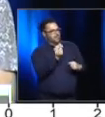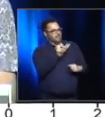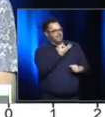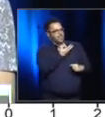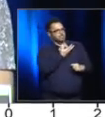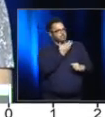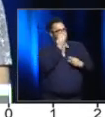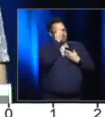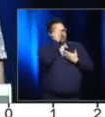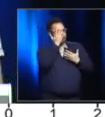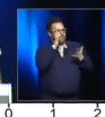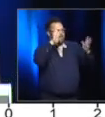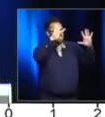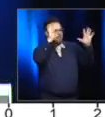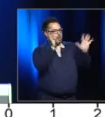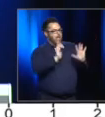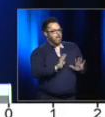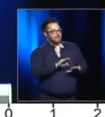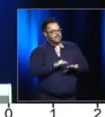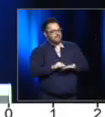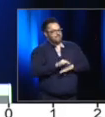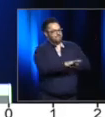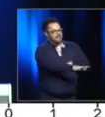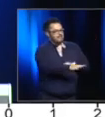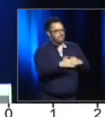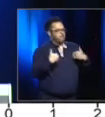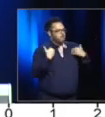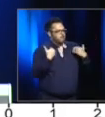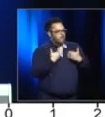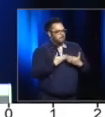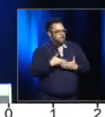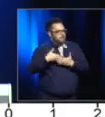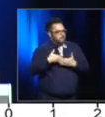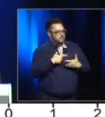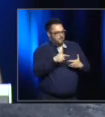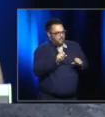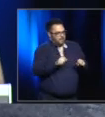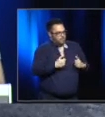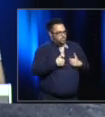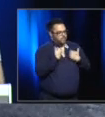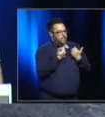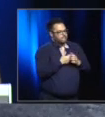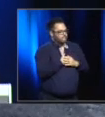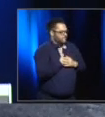climate is having an effect on our juveniles and their survival.